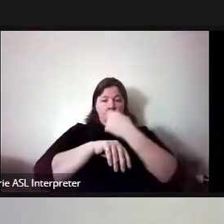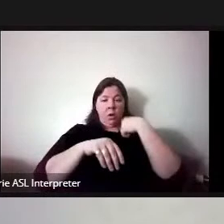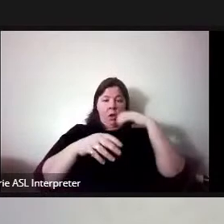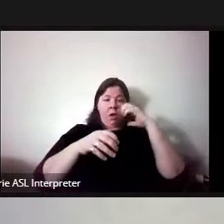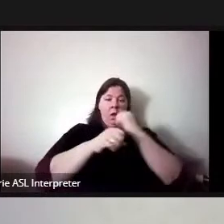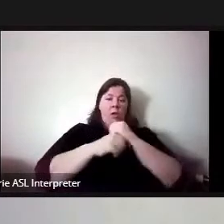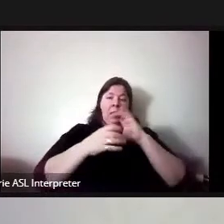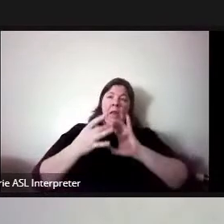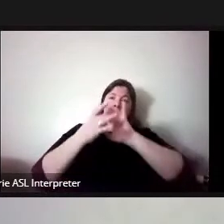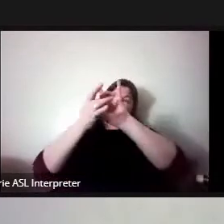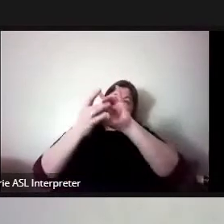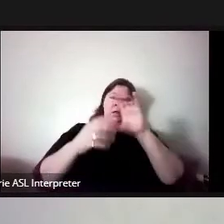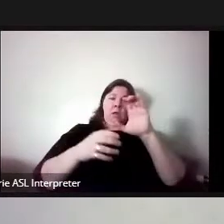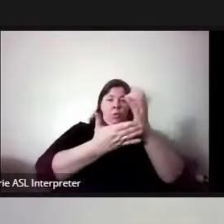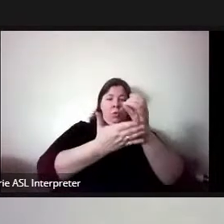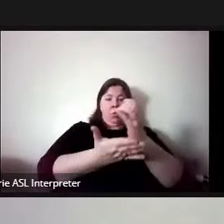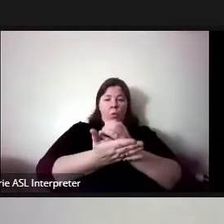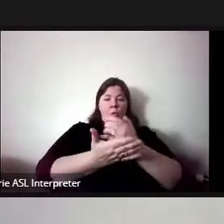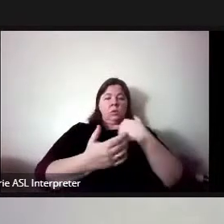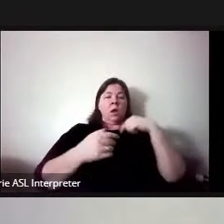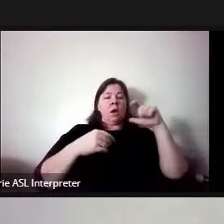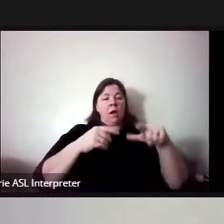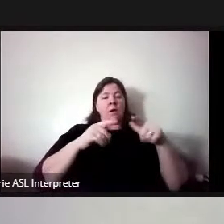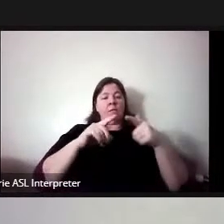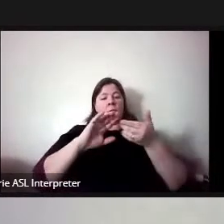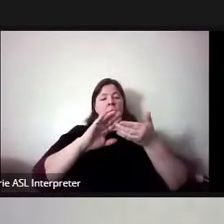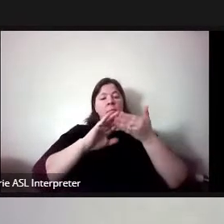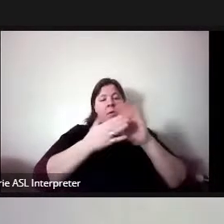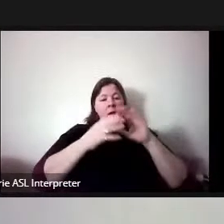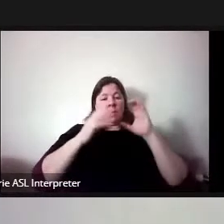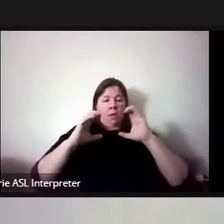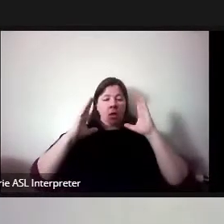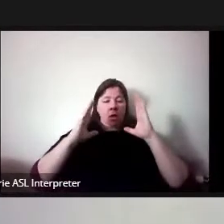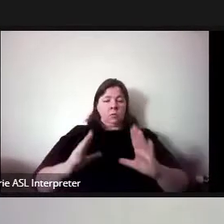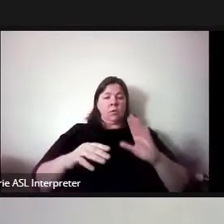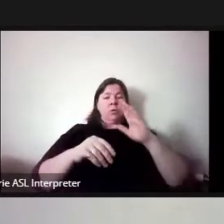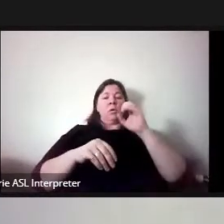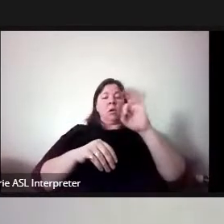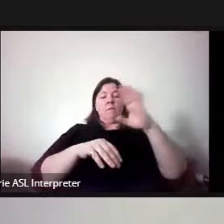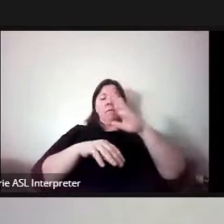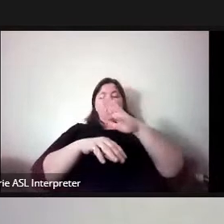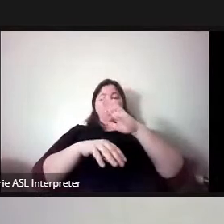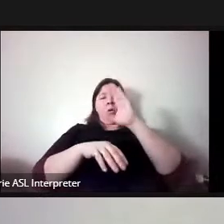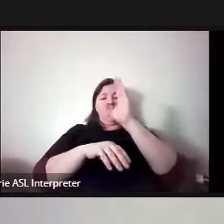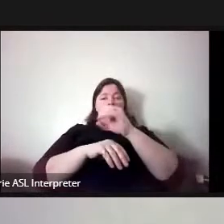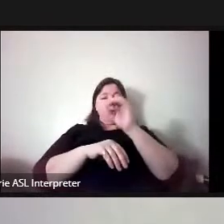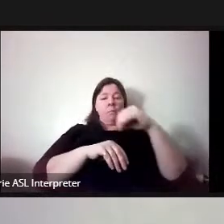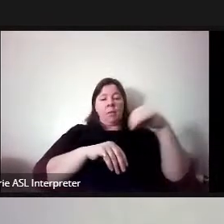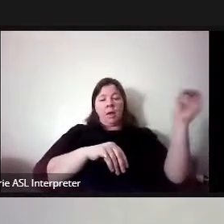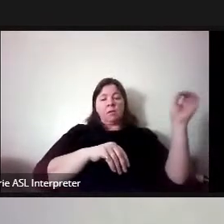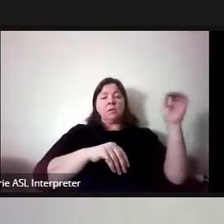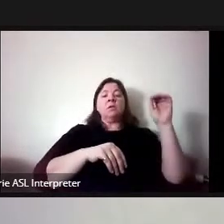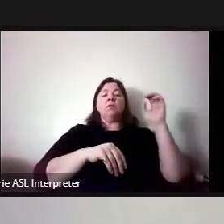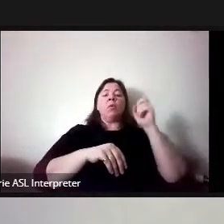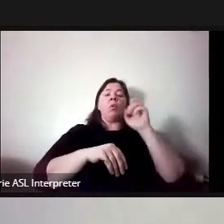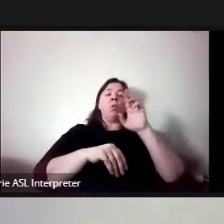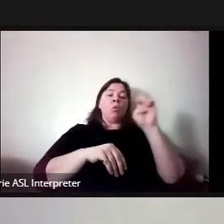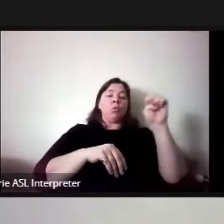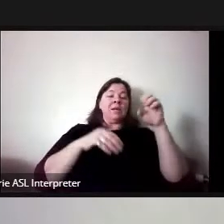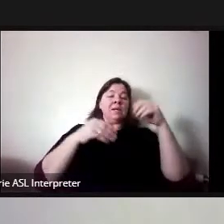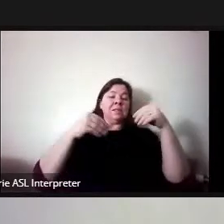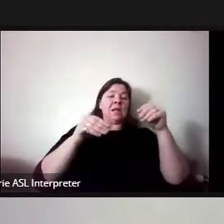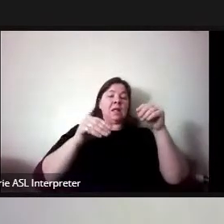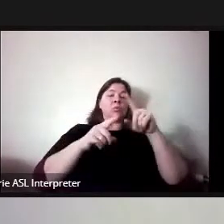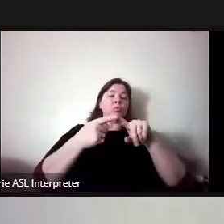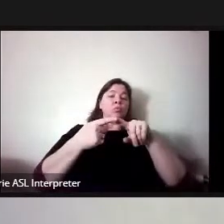a course, I would have to become a customer of Onpassive or reseller in order to take part in the course